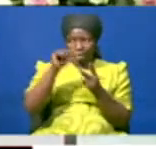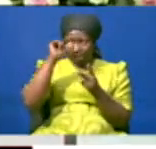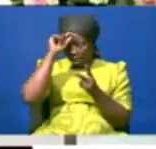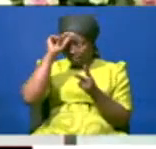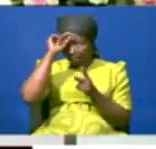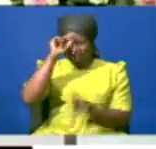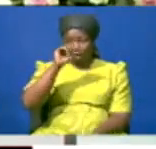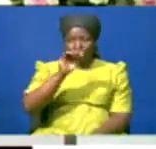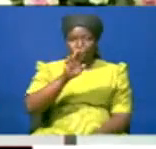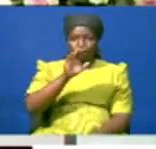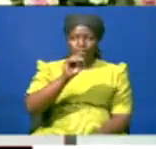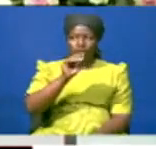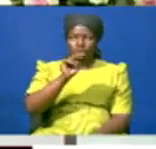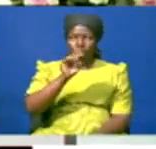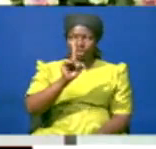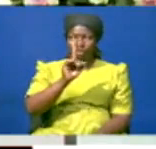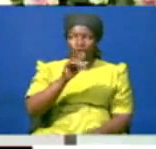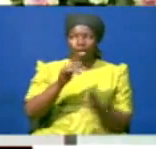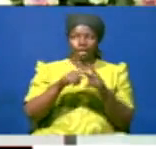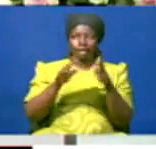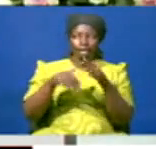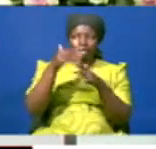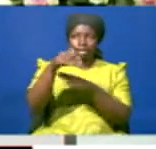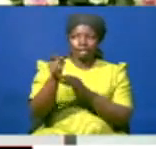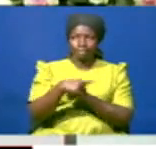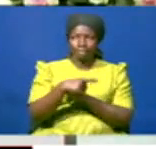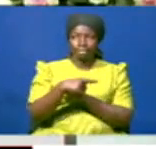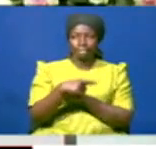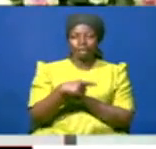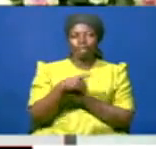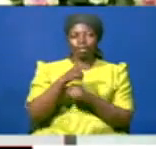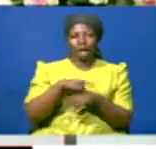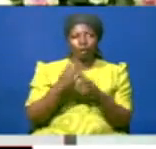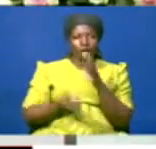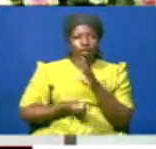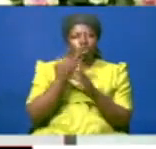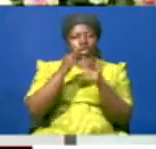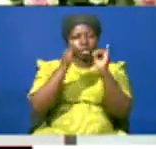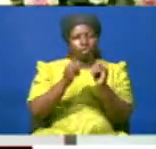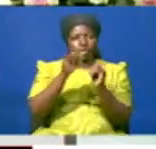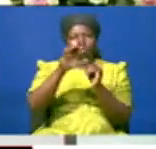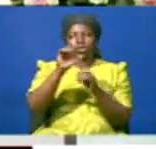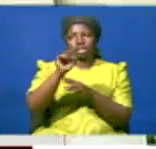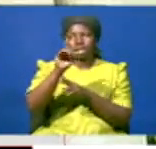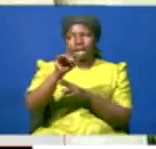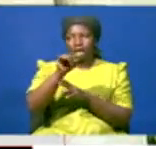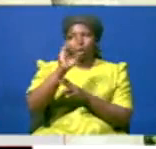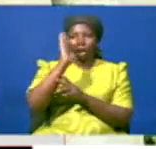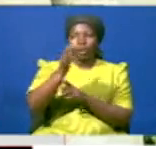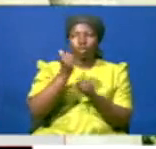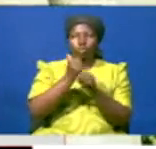government bonds, from next month, once we launch the new CSD, you'll be able to do all